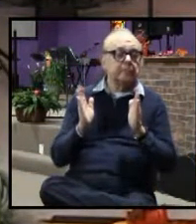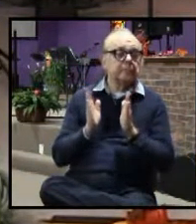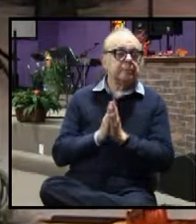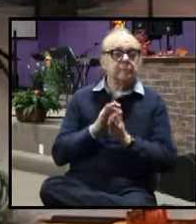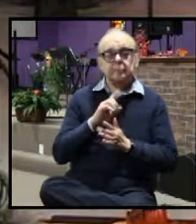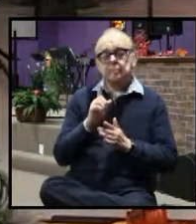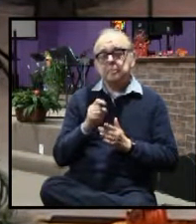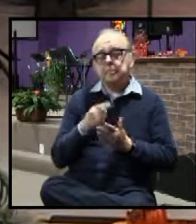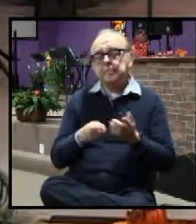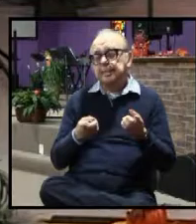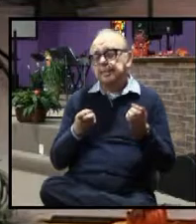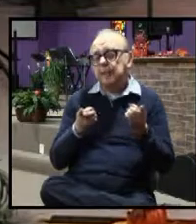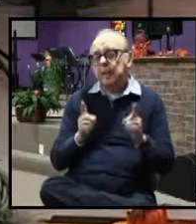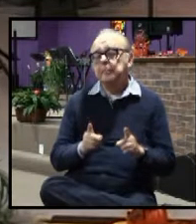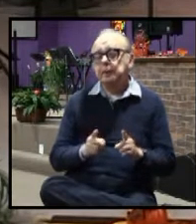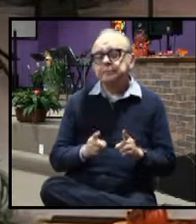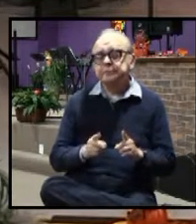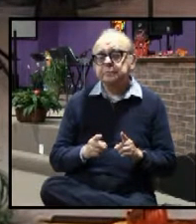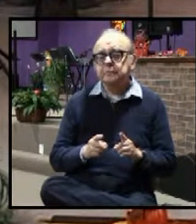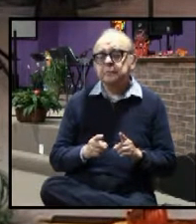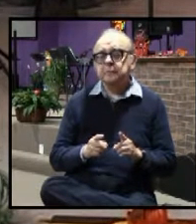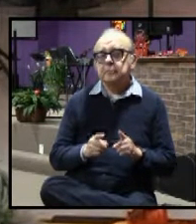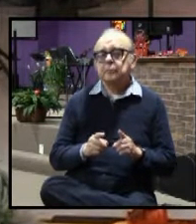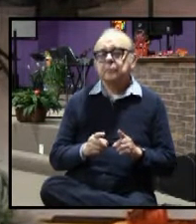And they're asking these questions, what's going on?